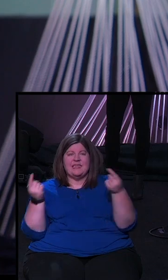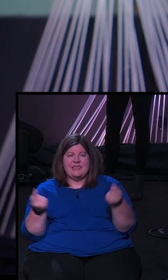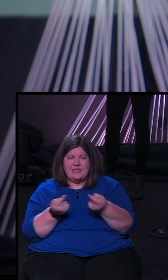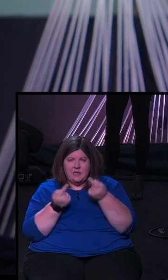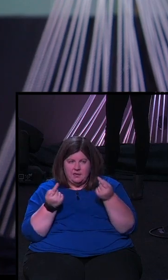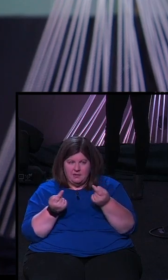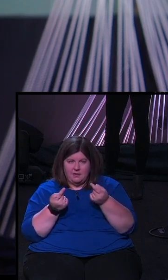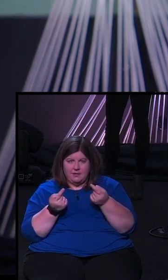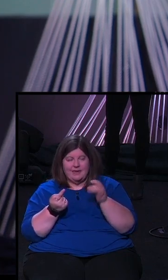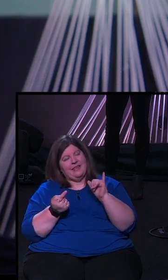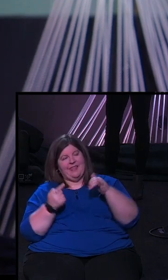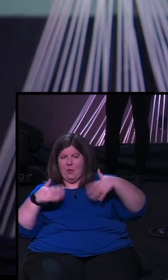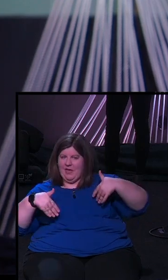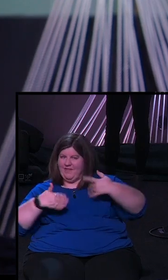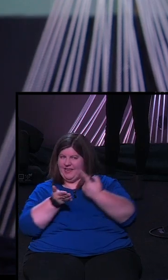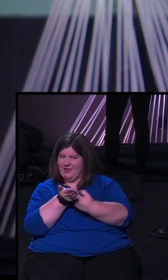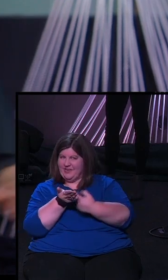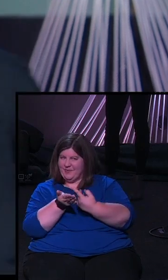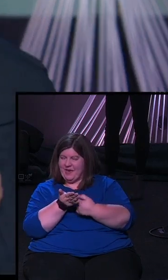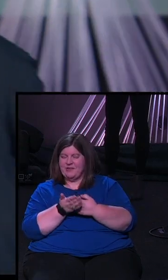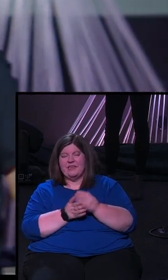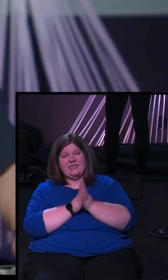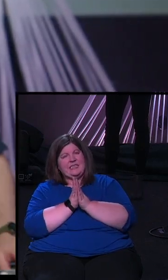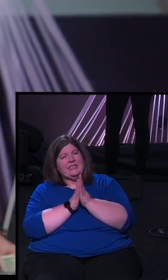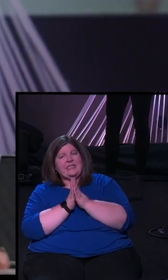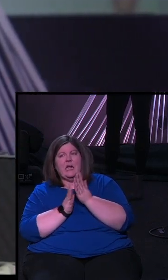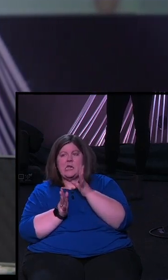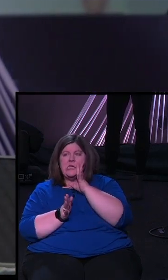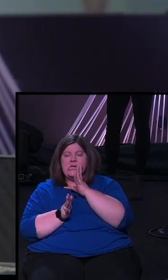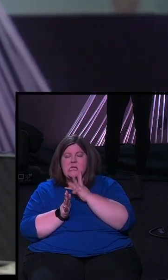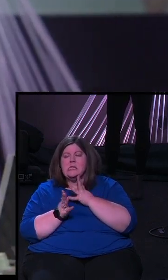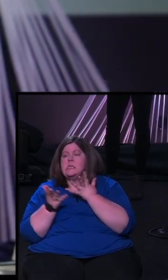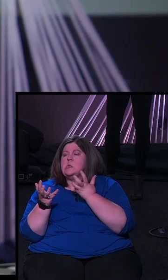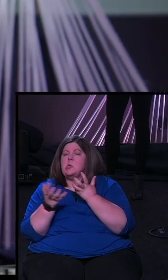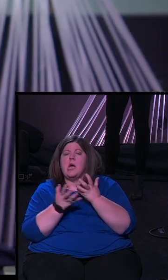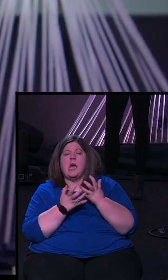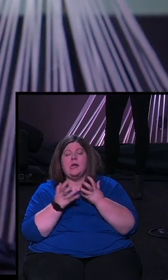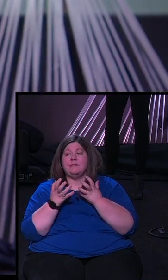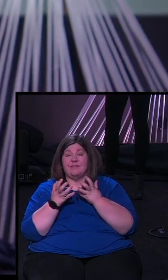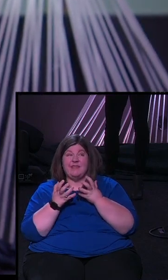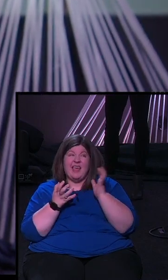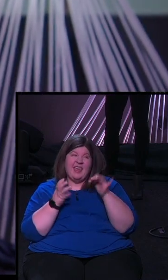That's the piece we didn't talk about. A desire for stuff and money and wealth, it's called sin.